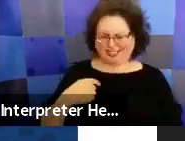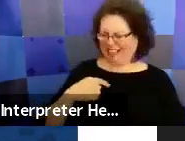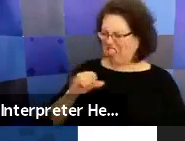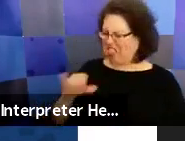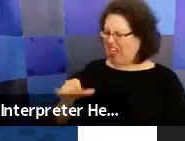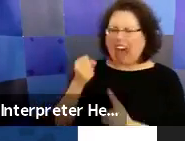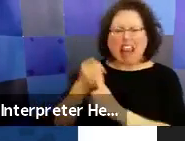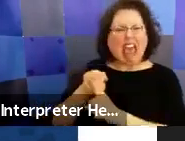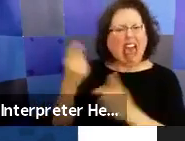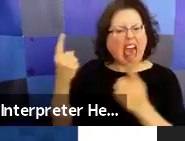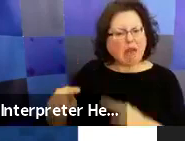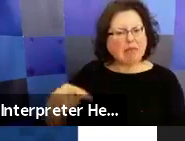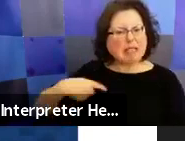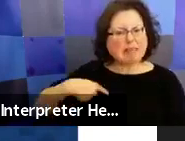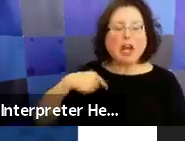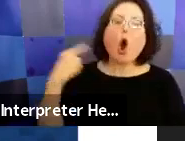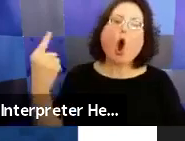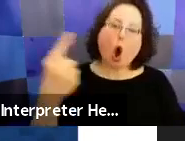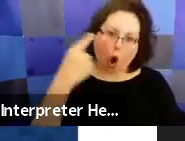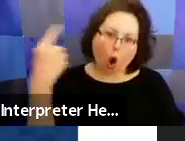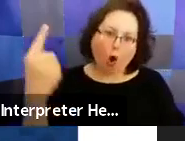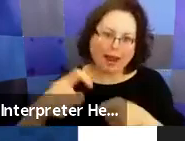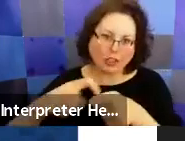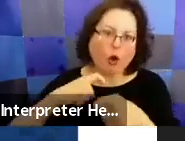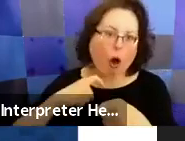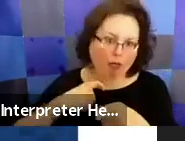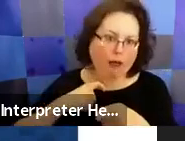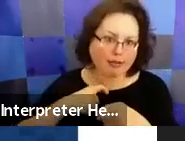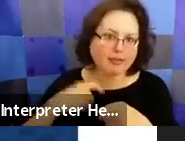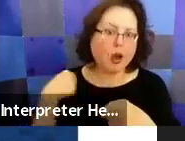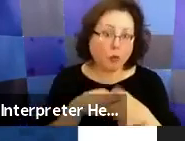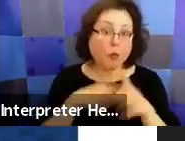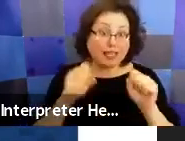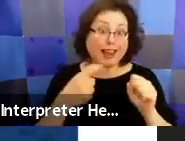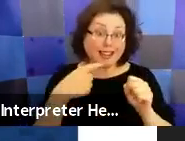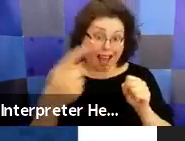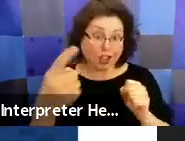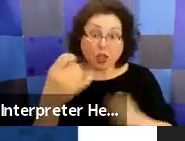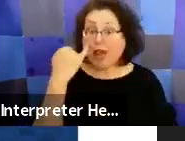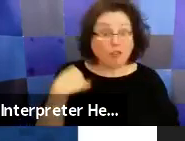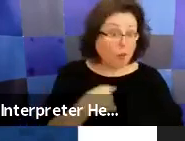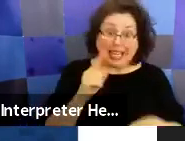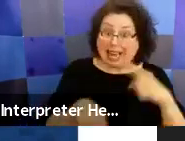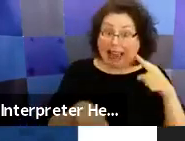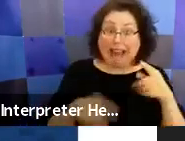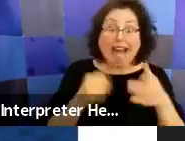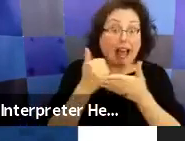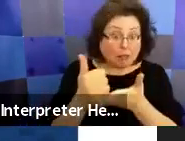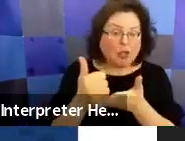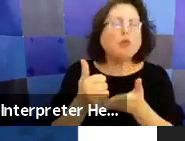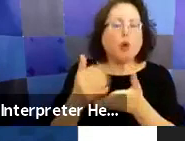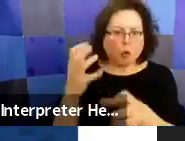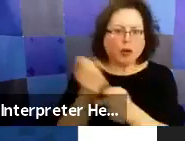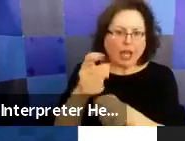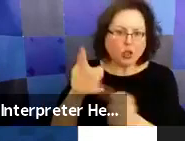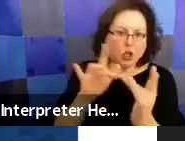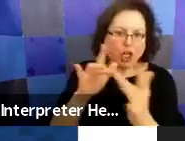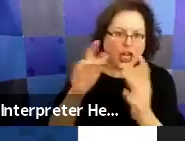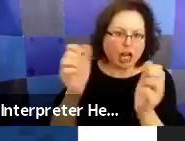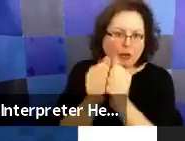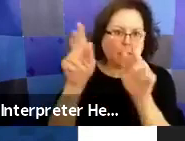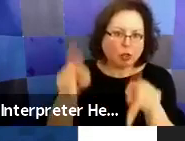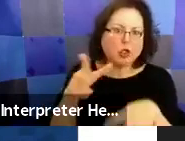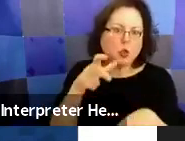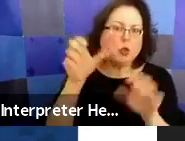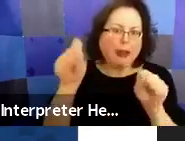personally, always give us a call and we can at least tell you, if we can't help you, we can give you someone that get you to someone that can.